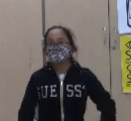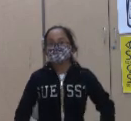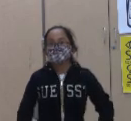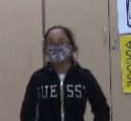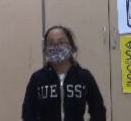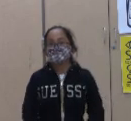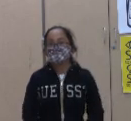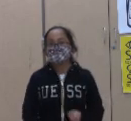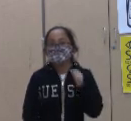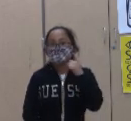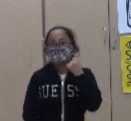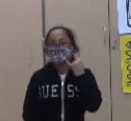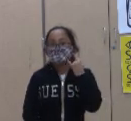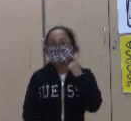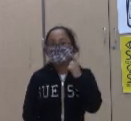Alejo.